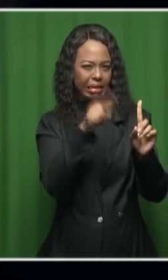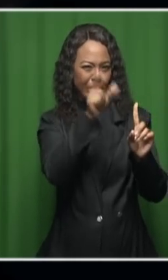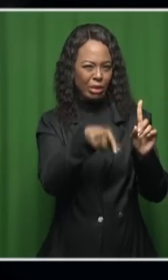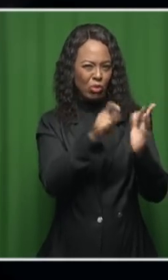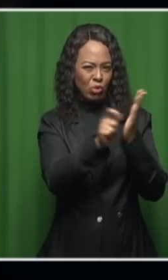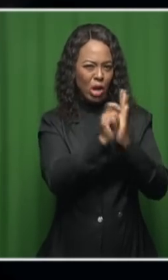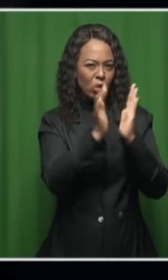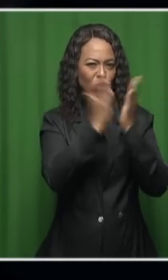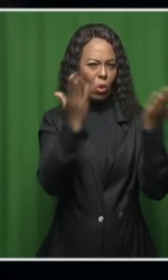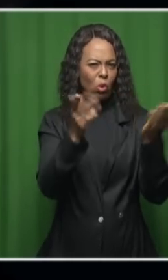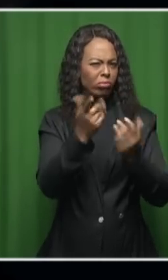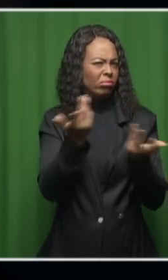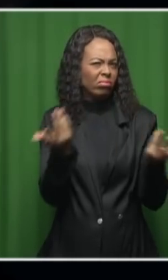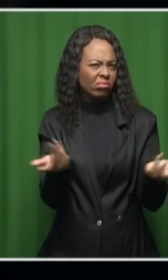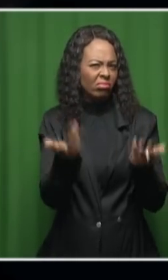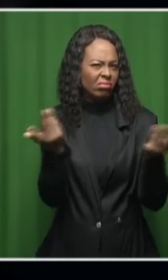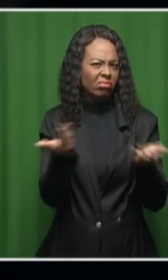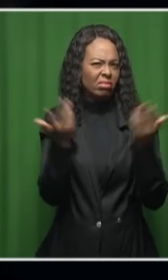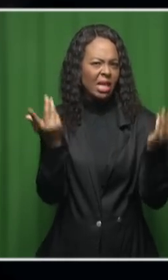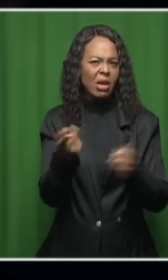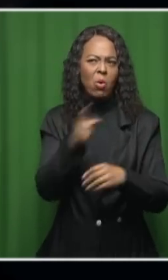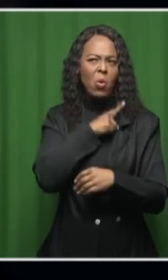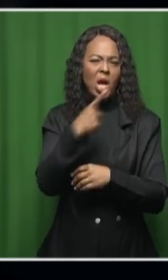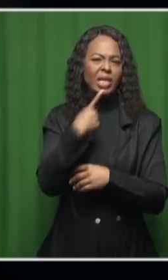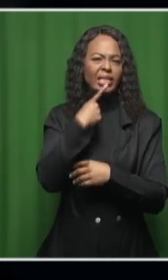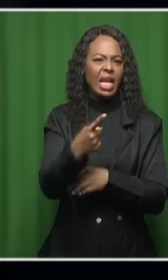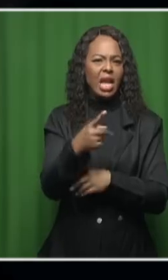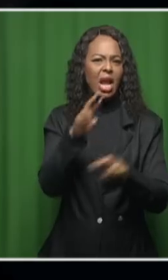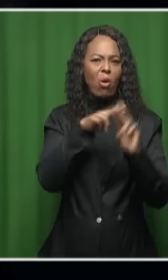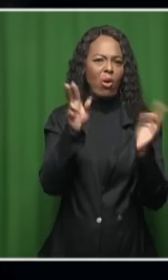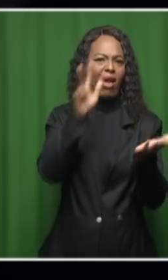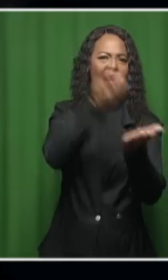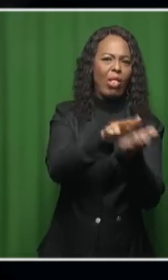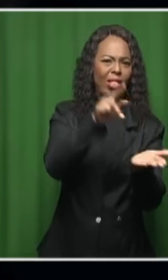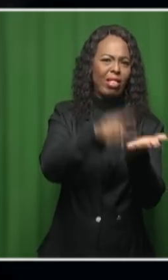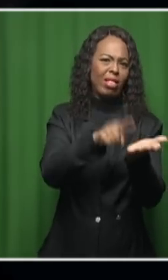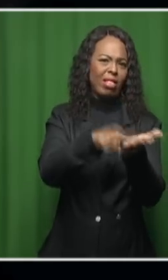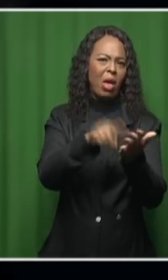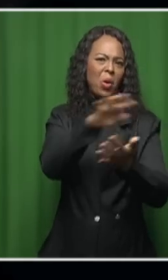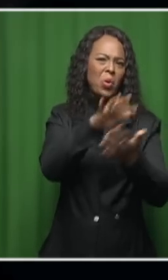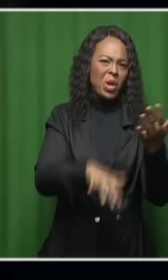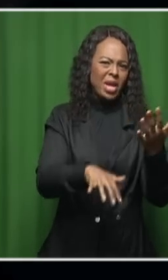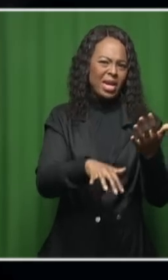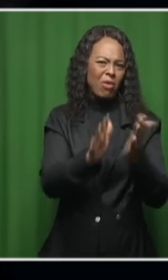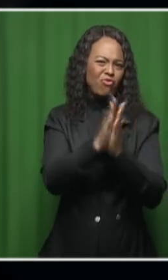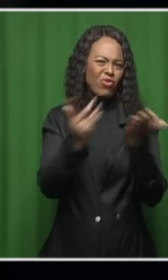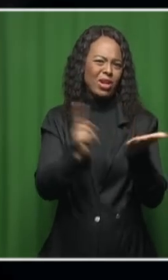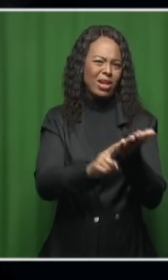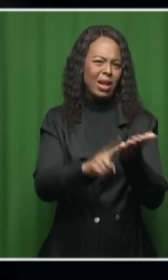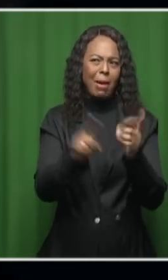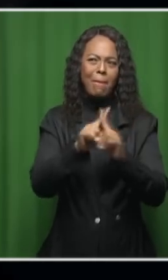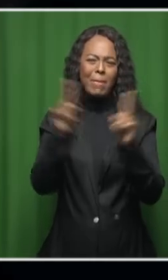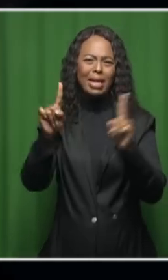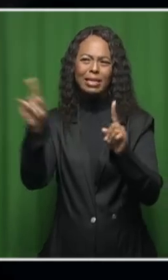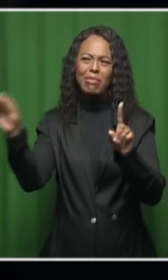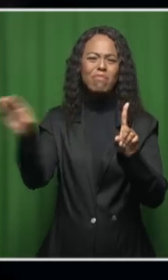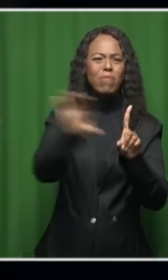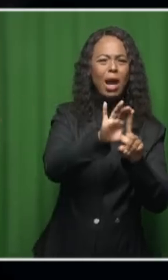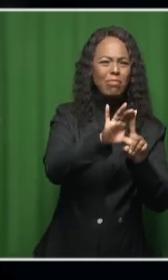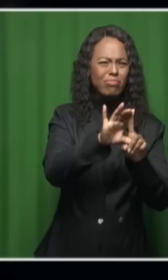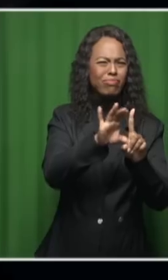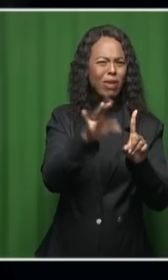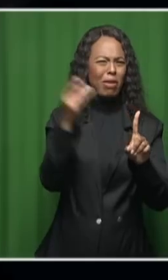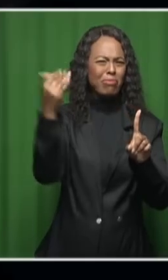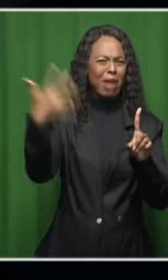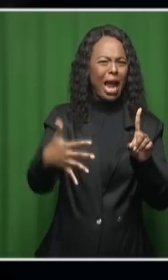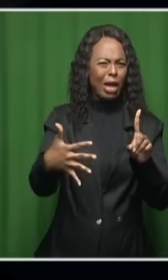claim that it is an unauthorized biography when it is wholly funded by the subject?